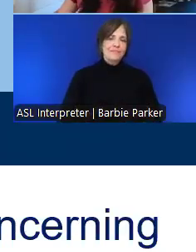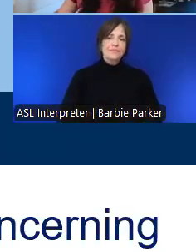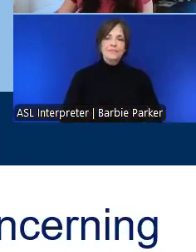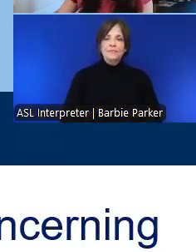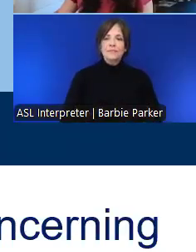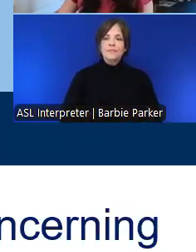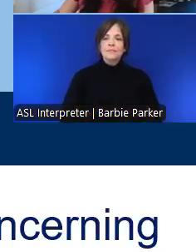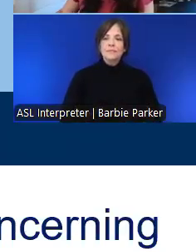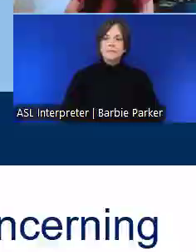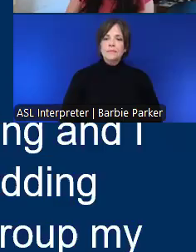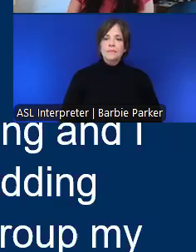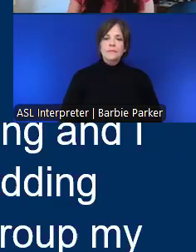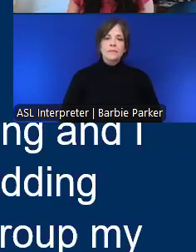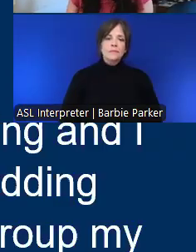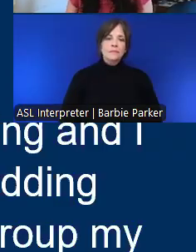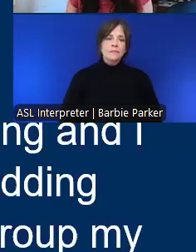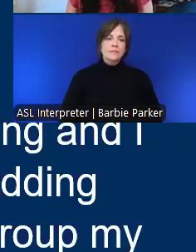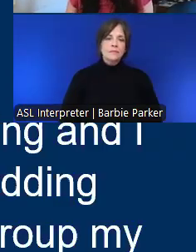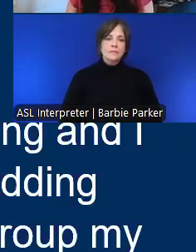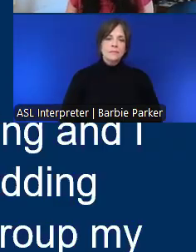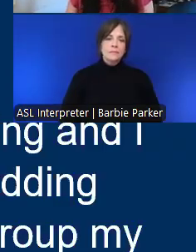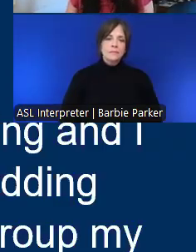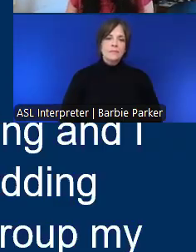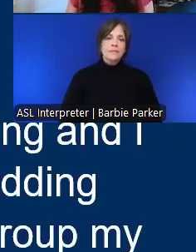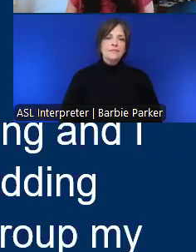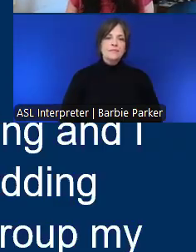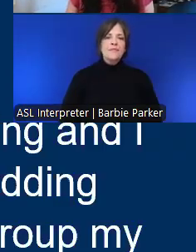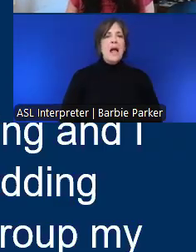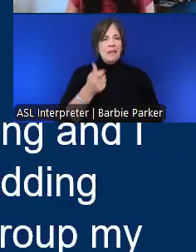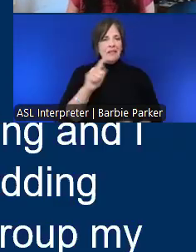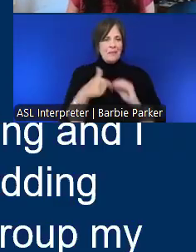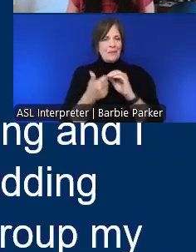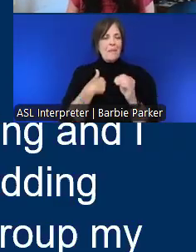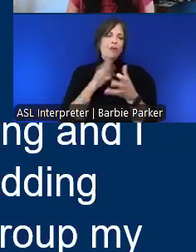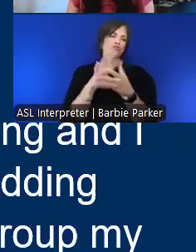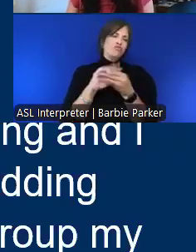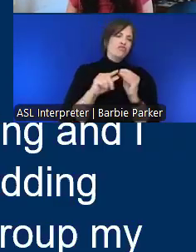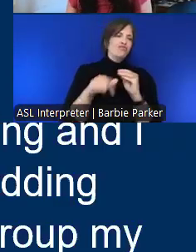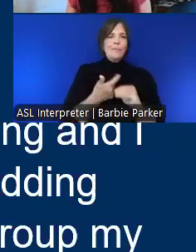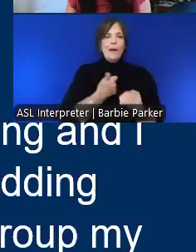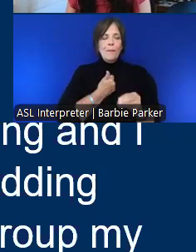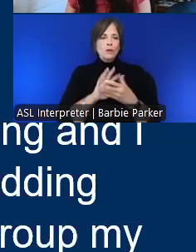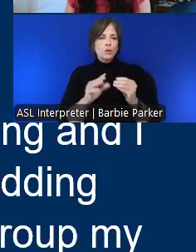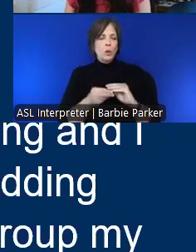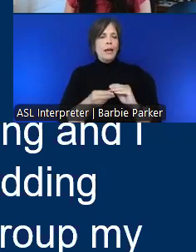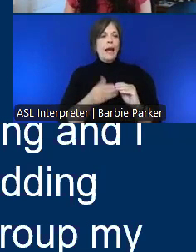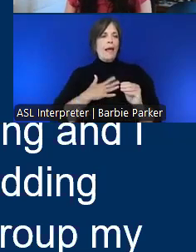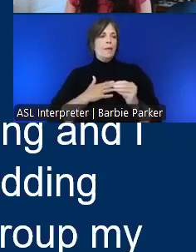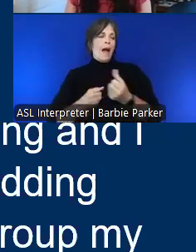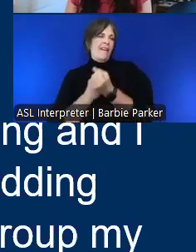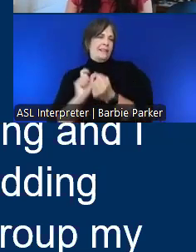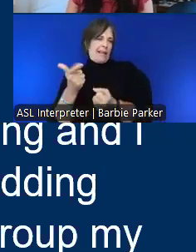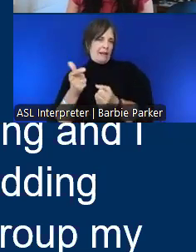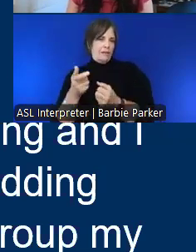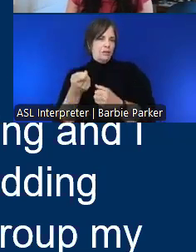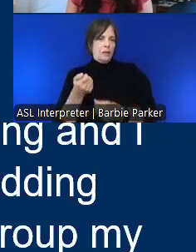I'll talk a little bit about my story, first of all, and then I'll talk a little bit about my advocacy after that.